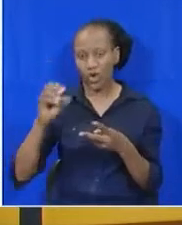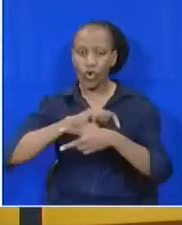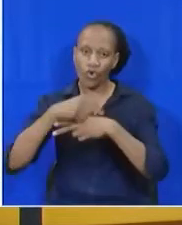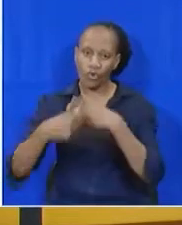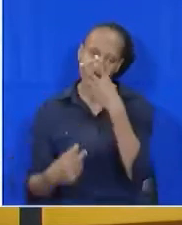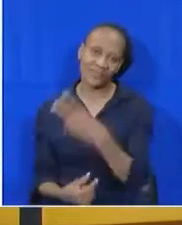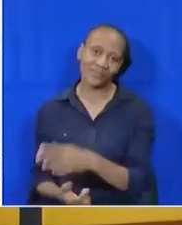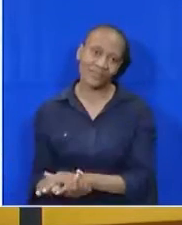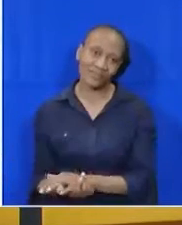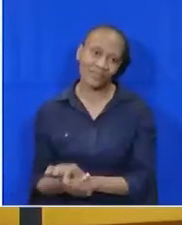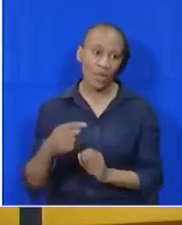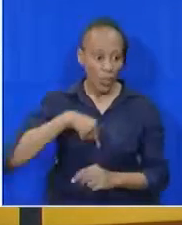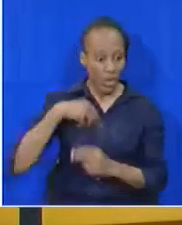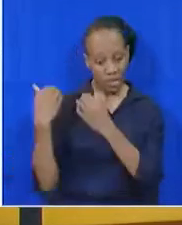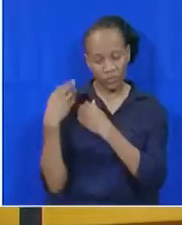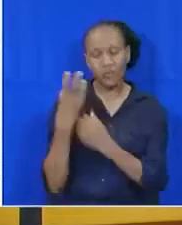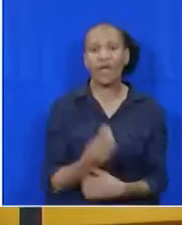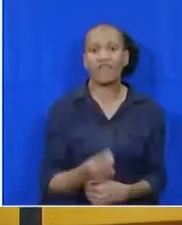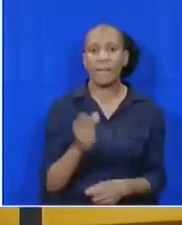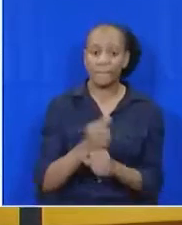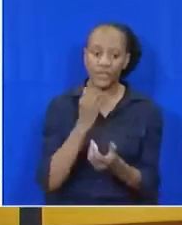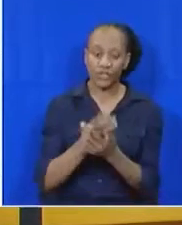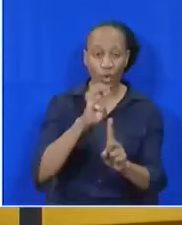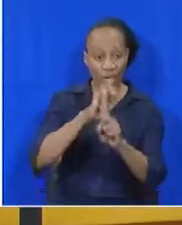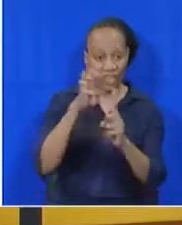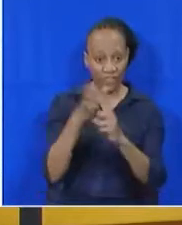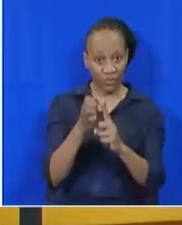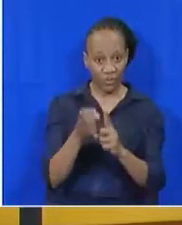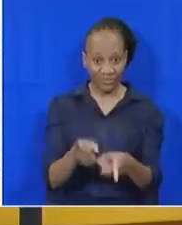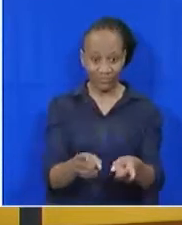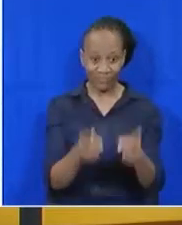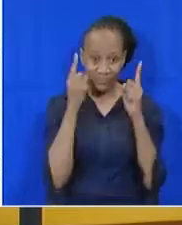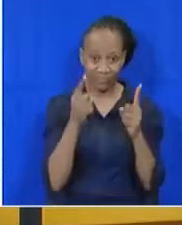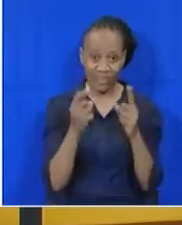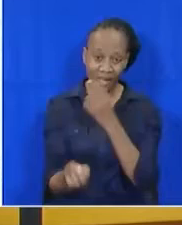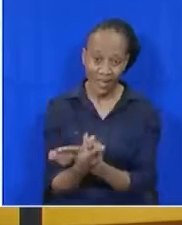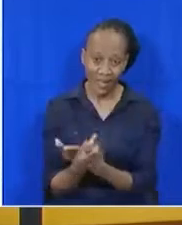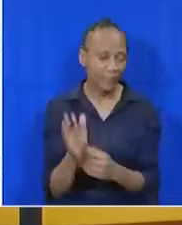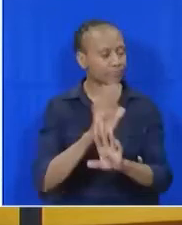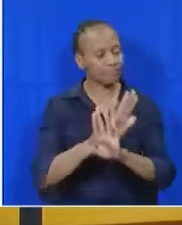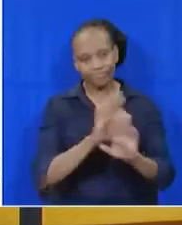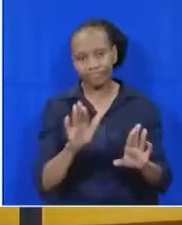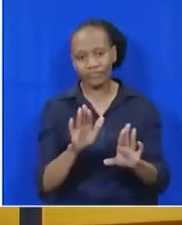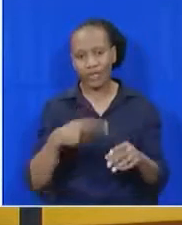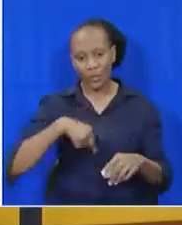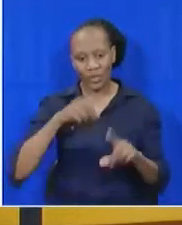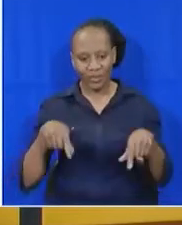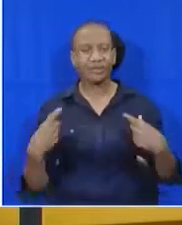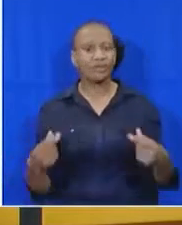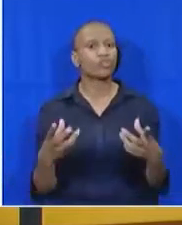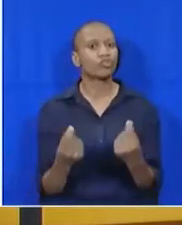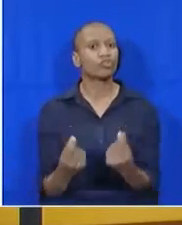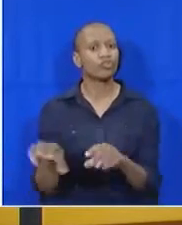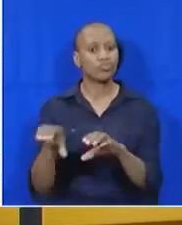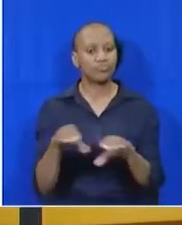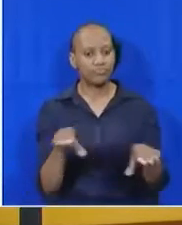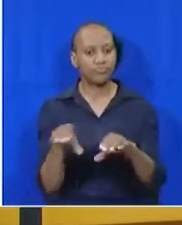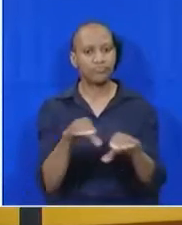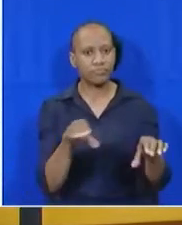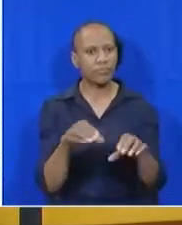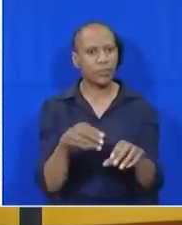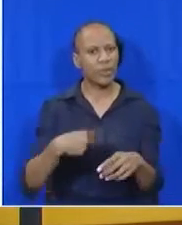obligation to ensure that environmental harm does not arise from practices which we do not have sufficient